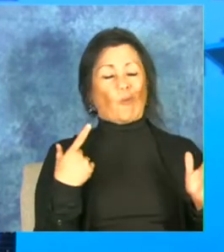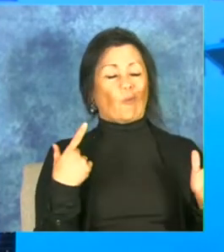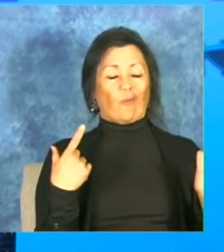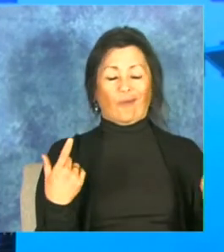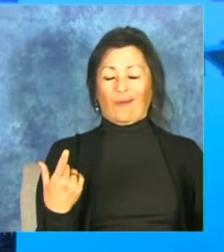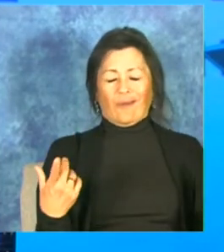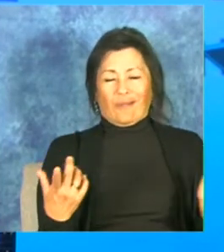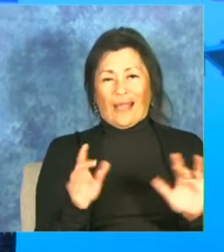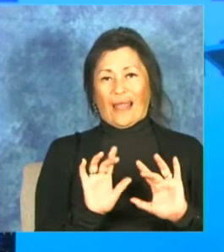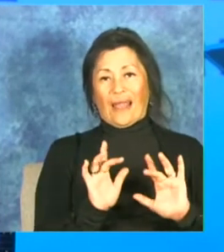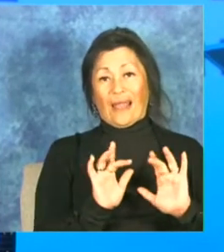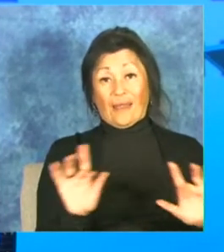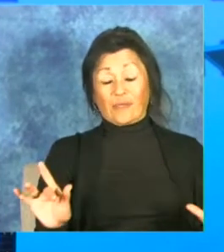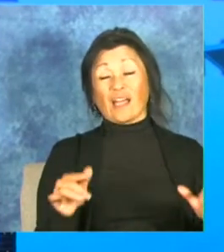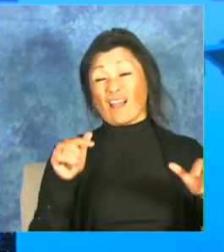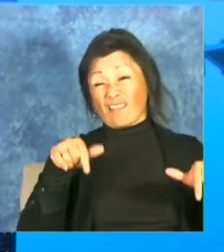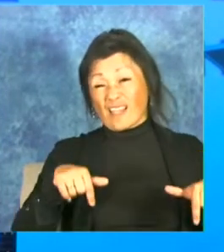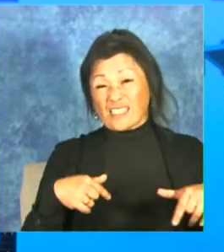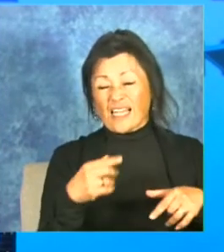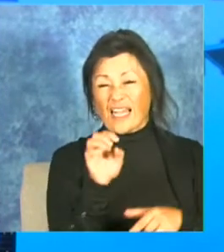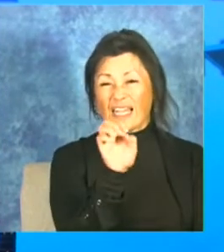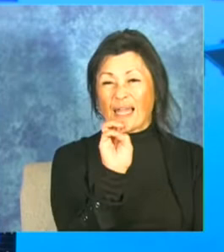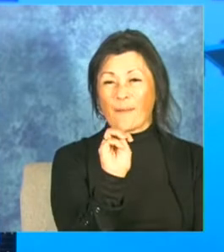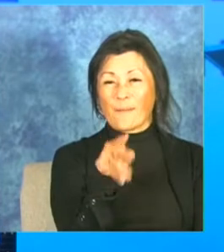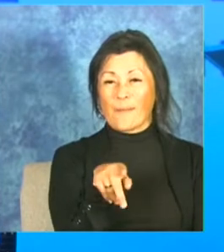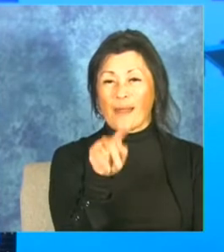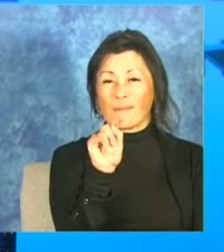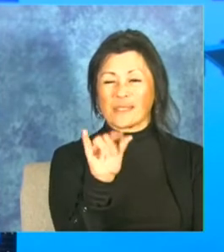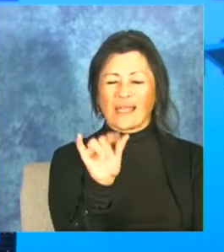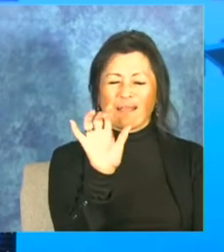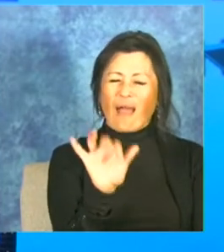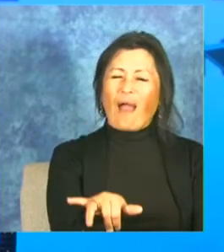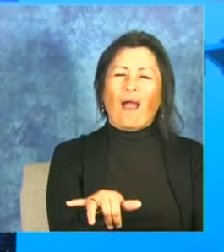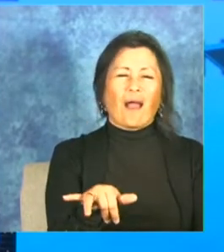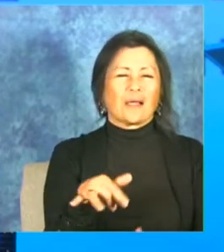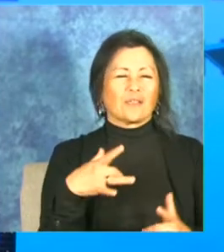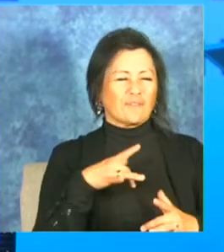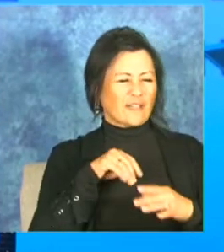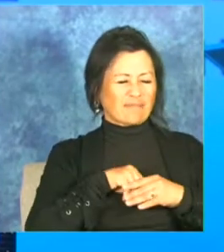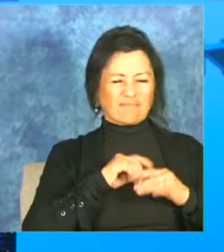and this is a tough place to be. Empty is a tough place to be.